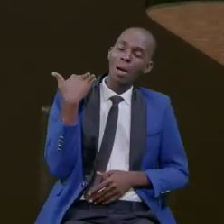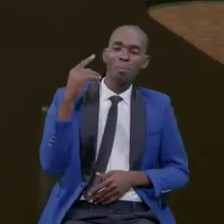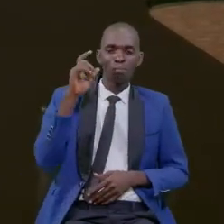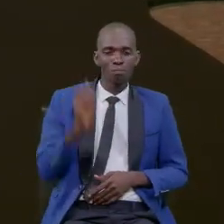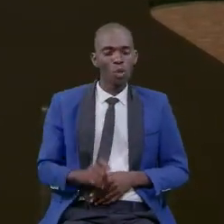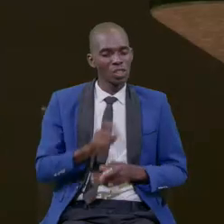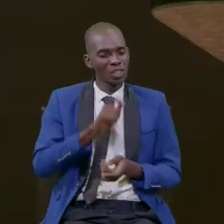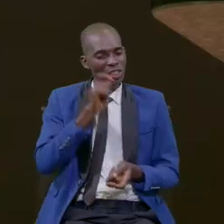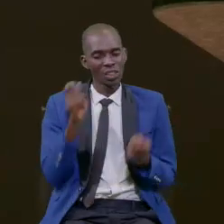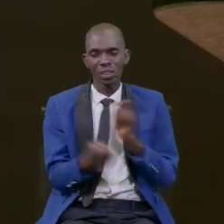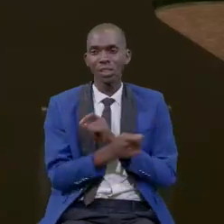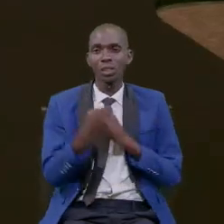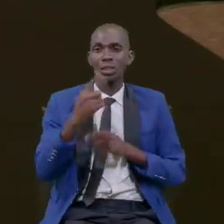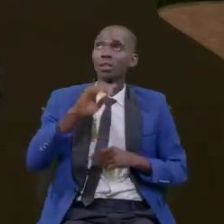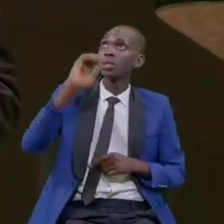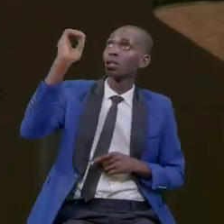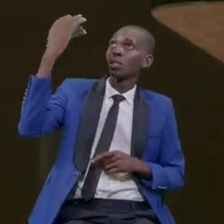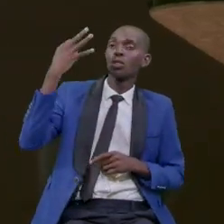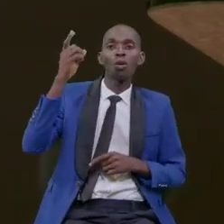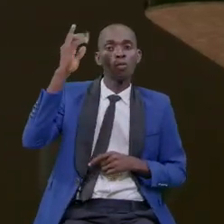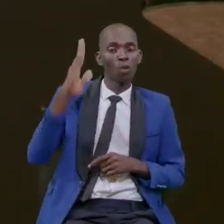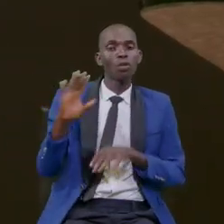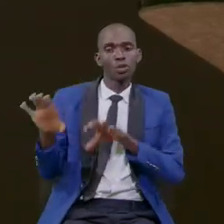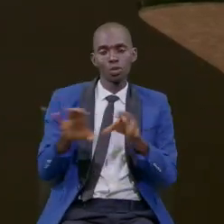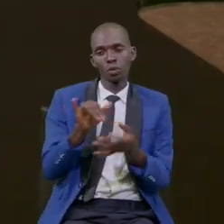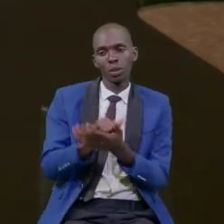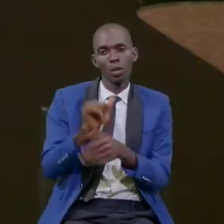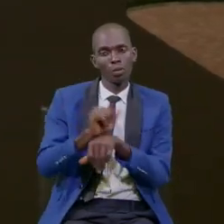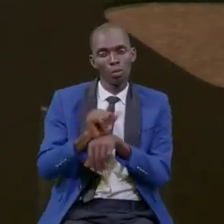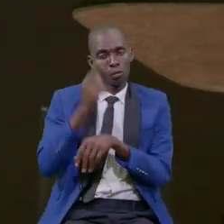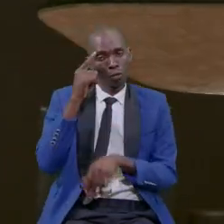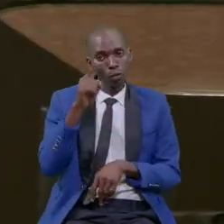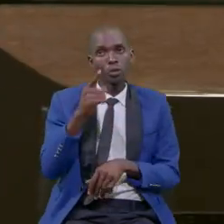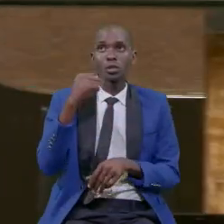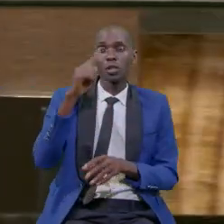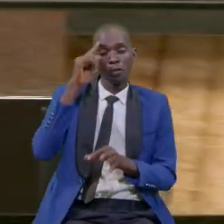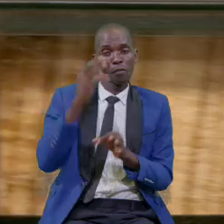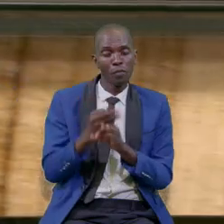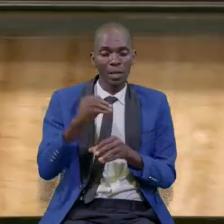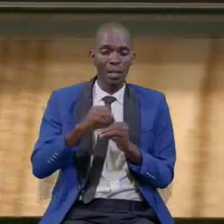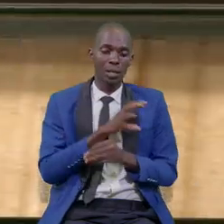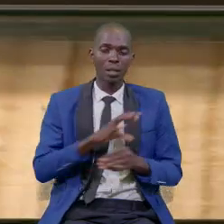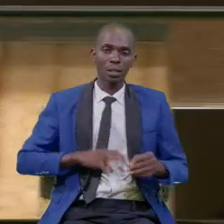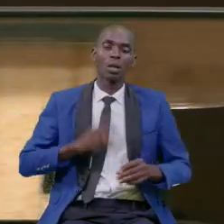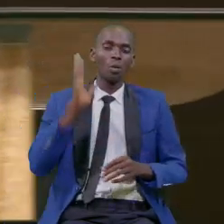change. The grace of God does that. The faith in Christ does that. If